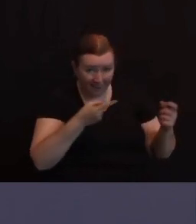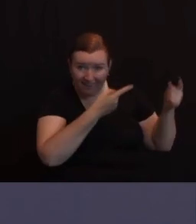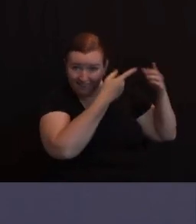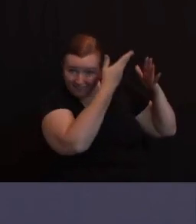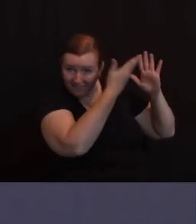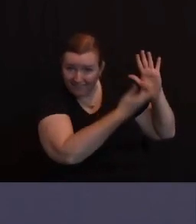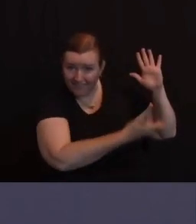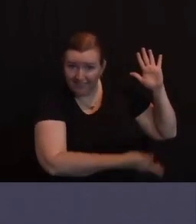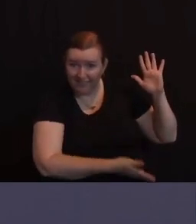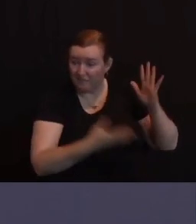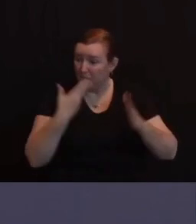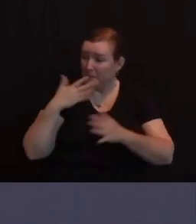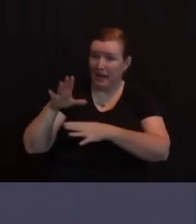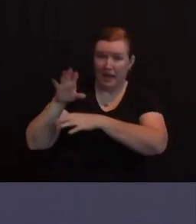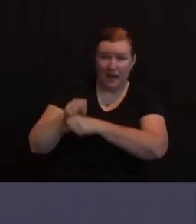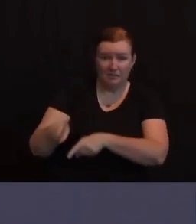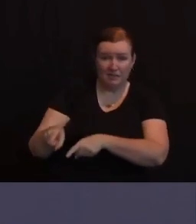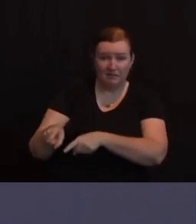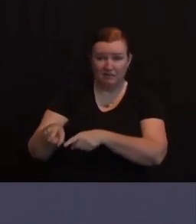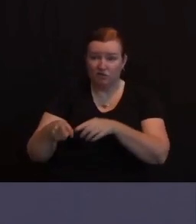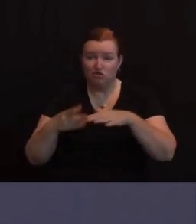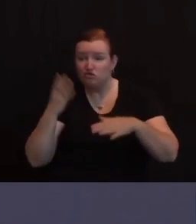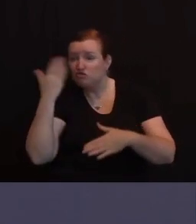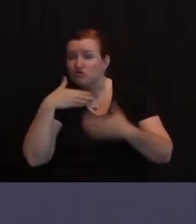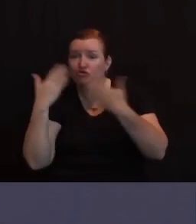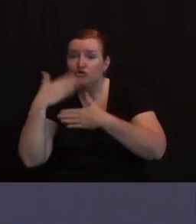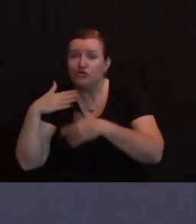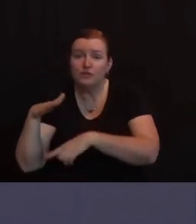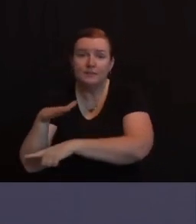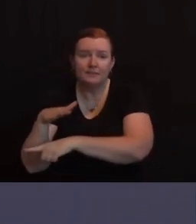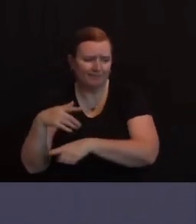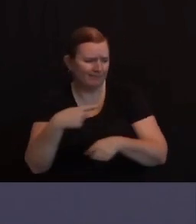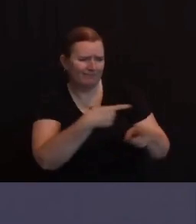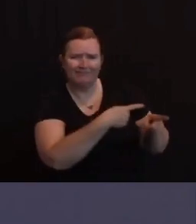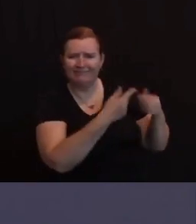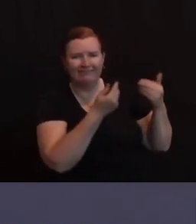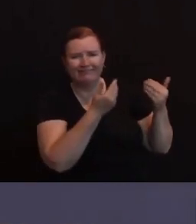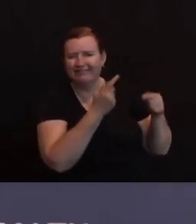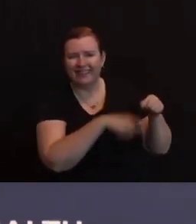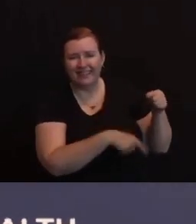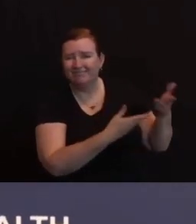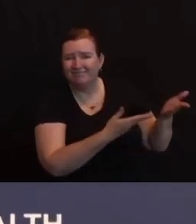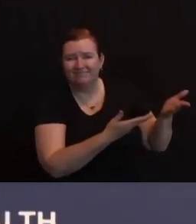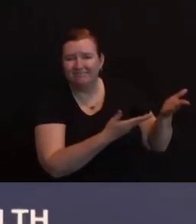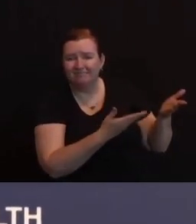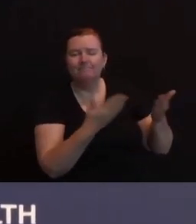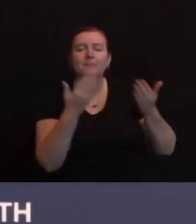bad habit out of the system, we put all of that in peril. Thank you all. God bless you.